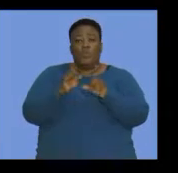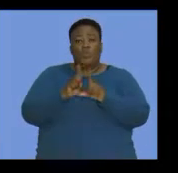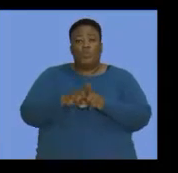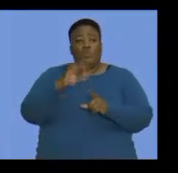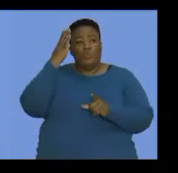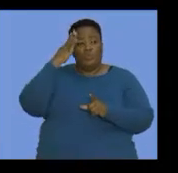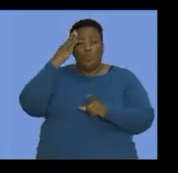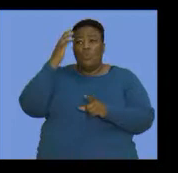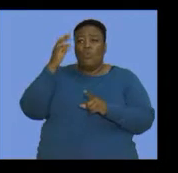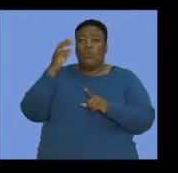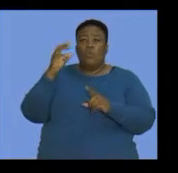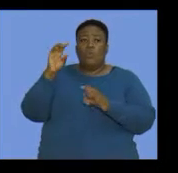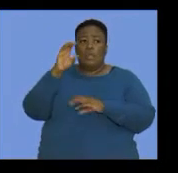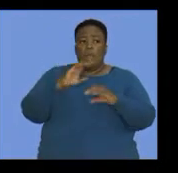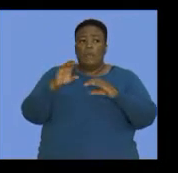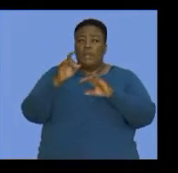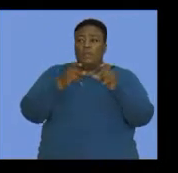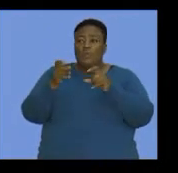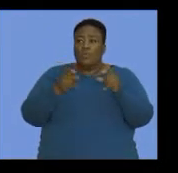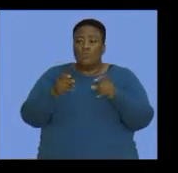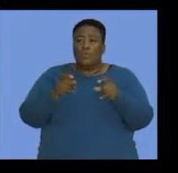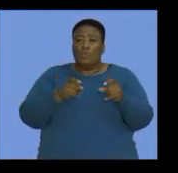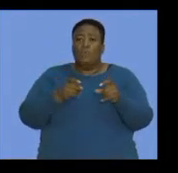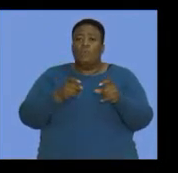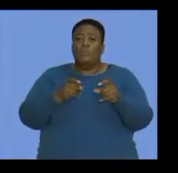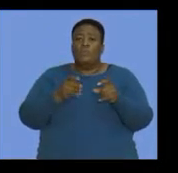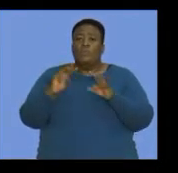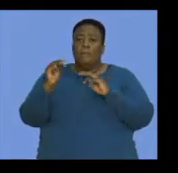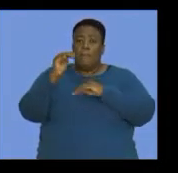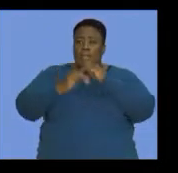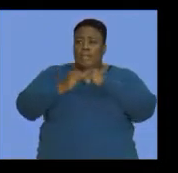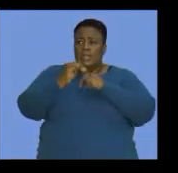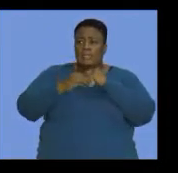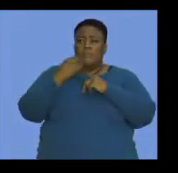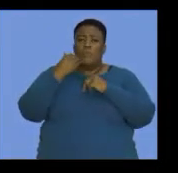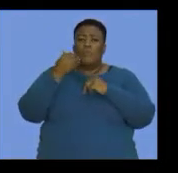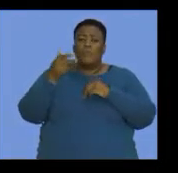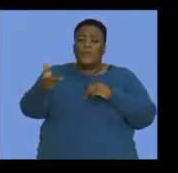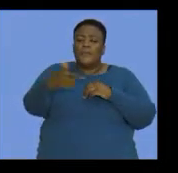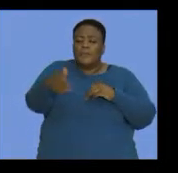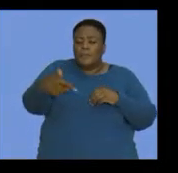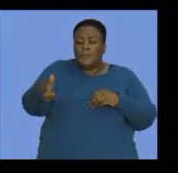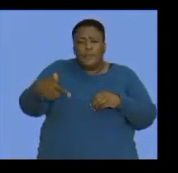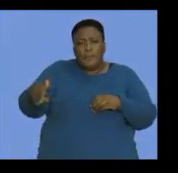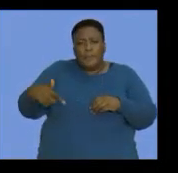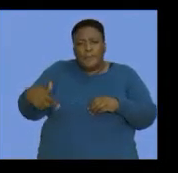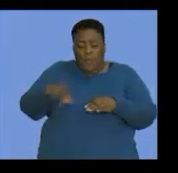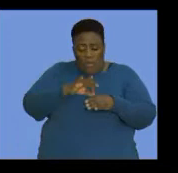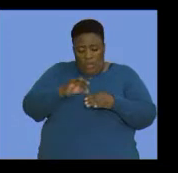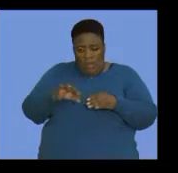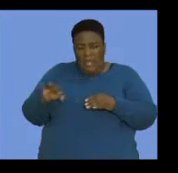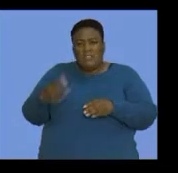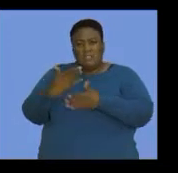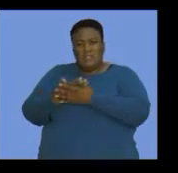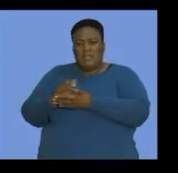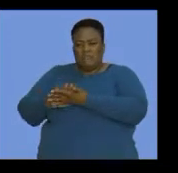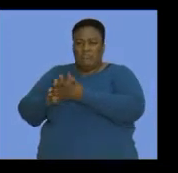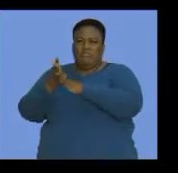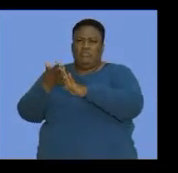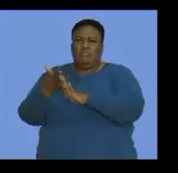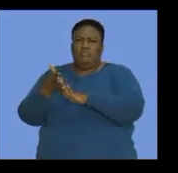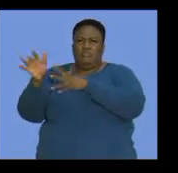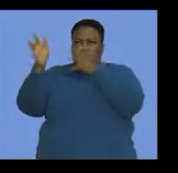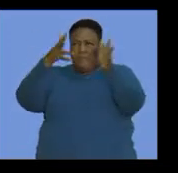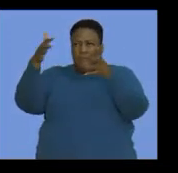We also know that there are chemical control mechanisms where we spray herbicides onto these plants, and this will also